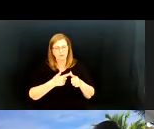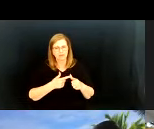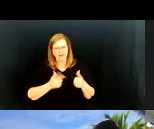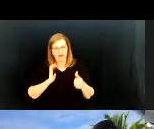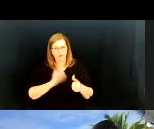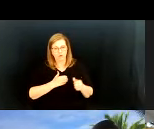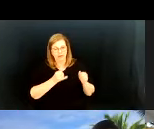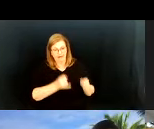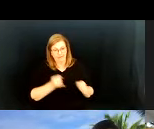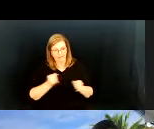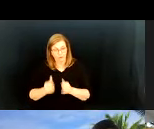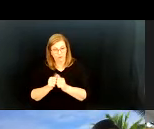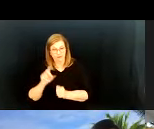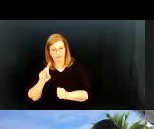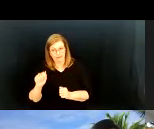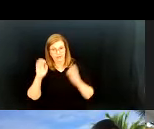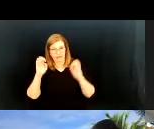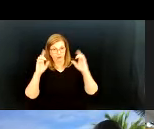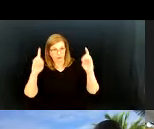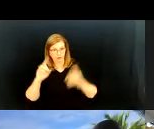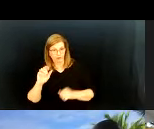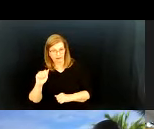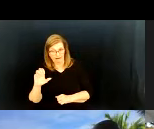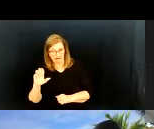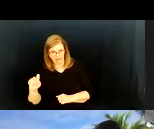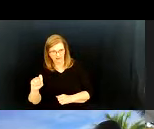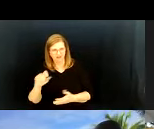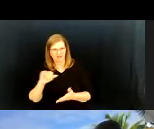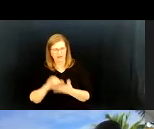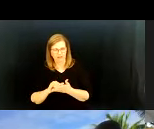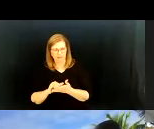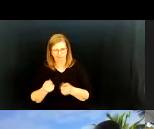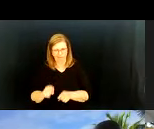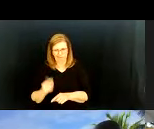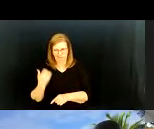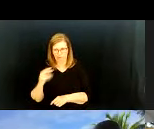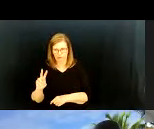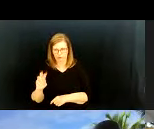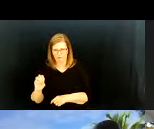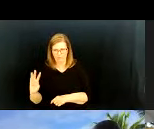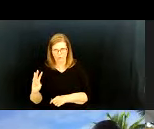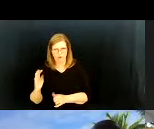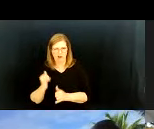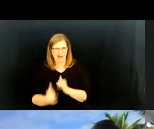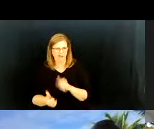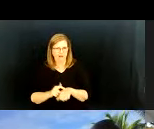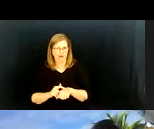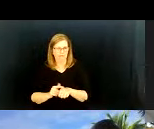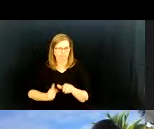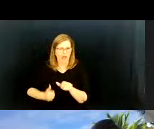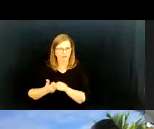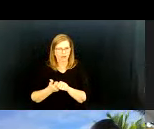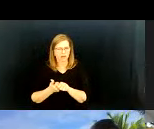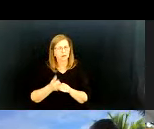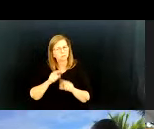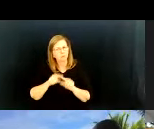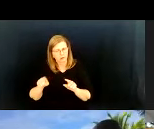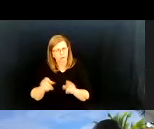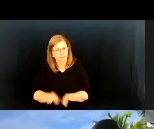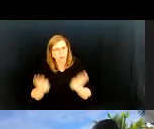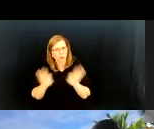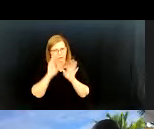Individuals with Disabilities Education Act that was in 2004, was the last time that it was updated, but it had some very important